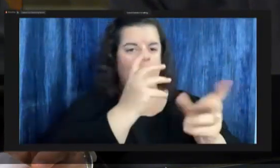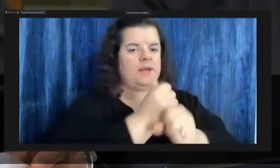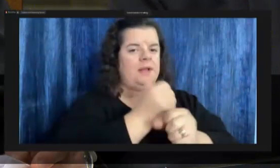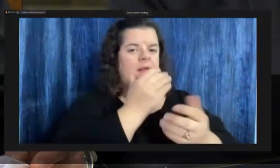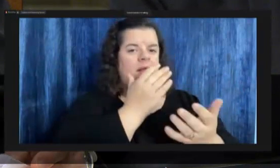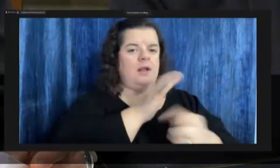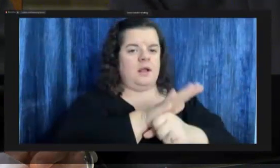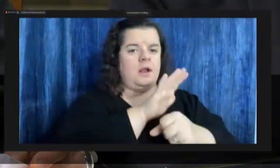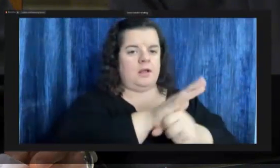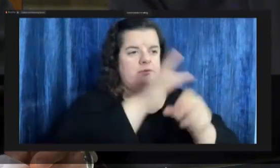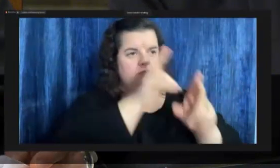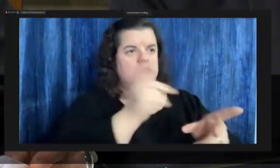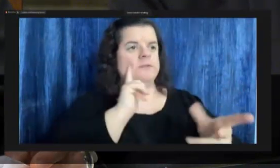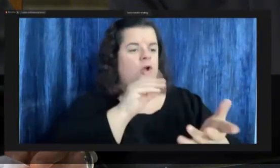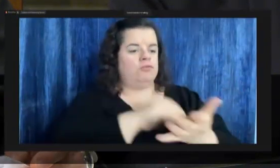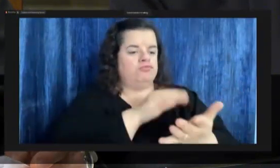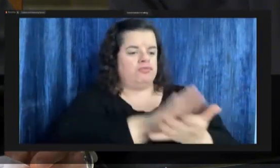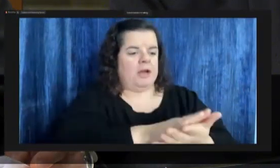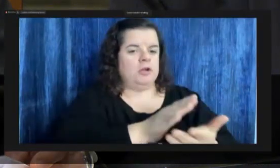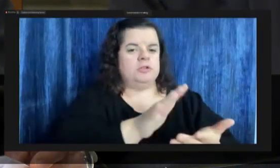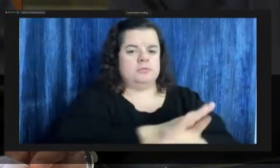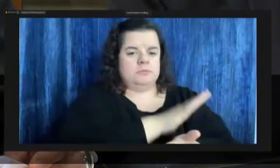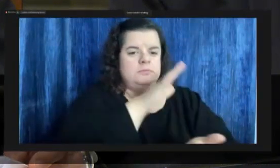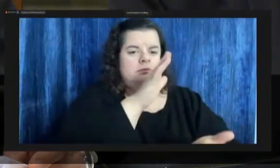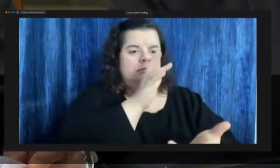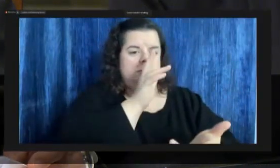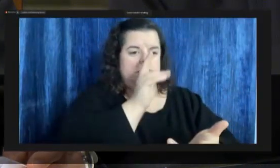records management.